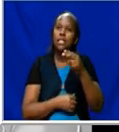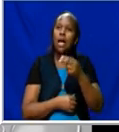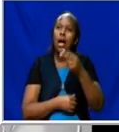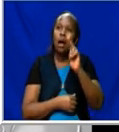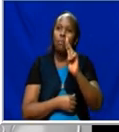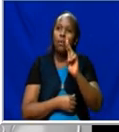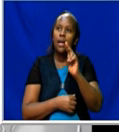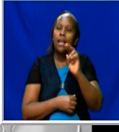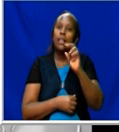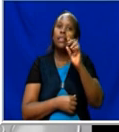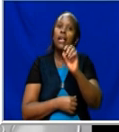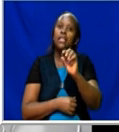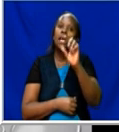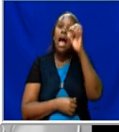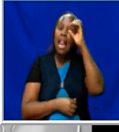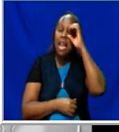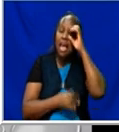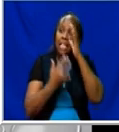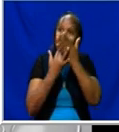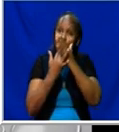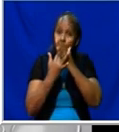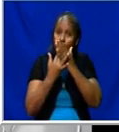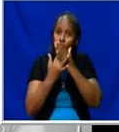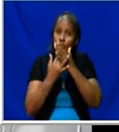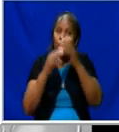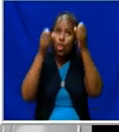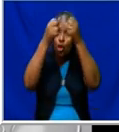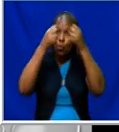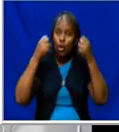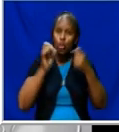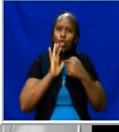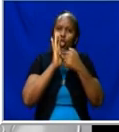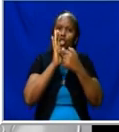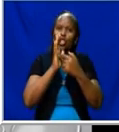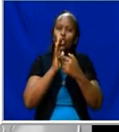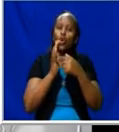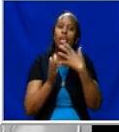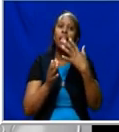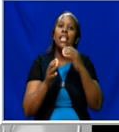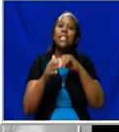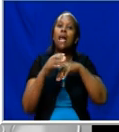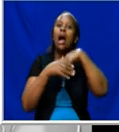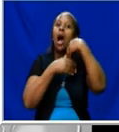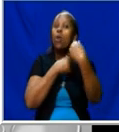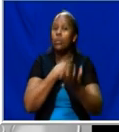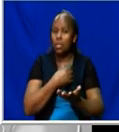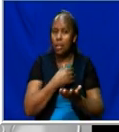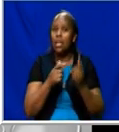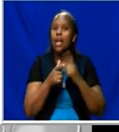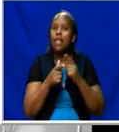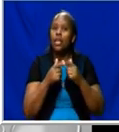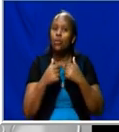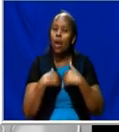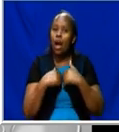a lens between a window, which is showing objects that are beyond, and